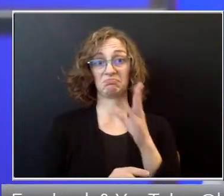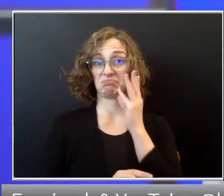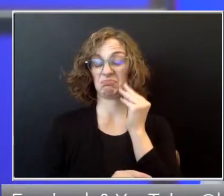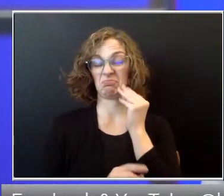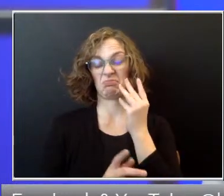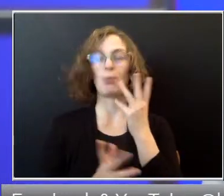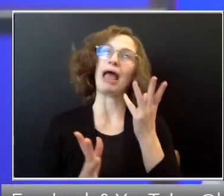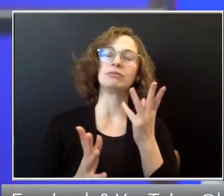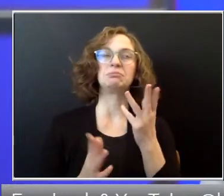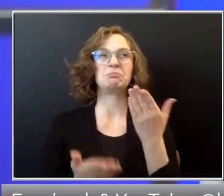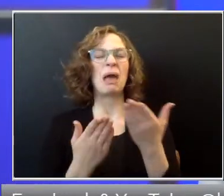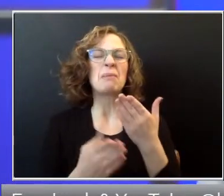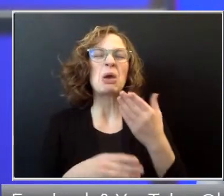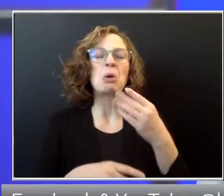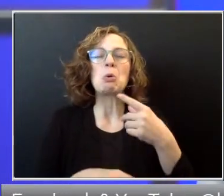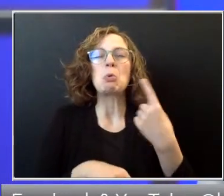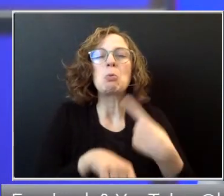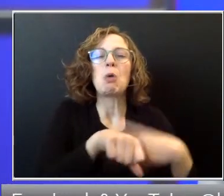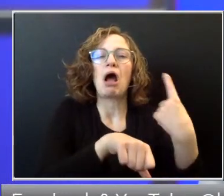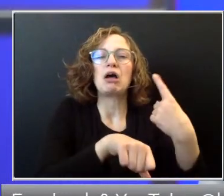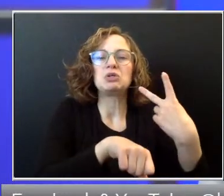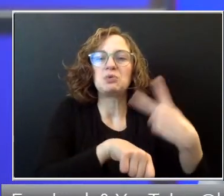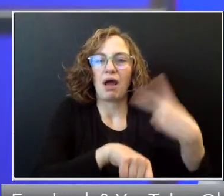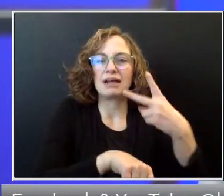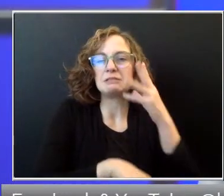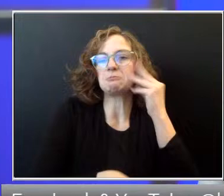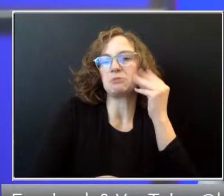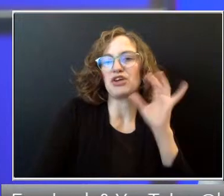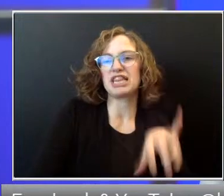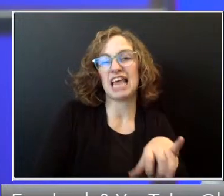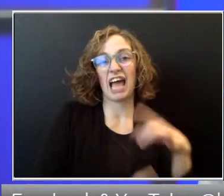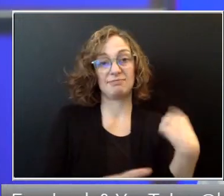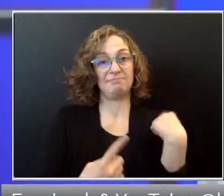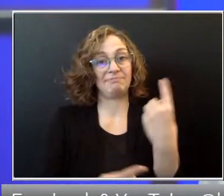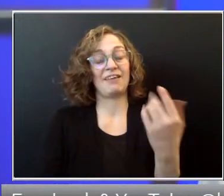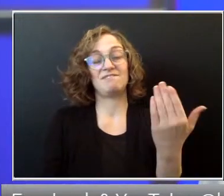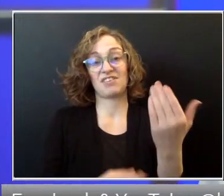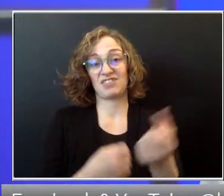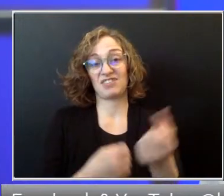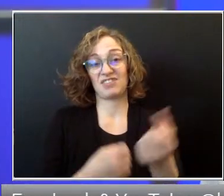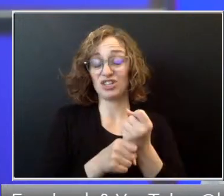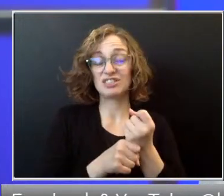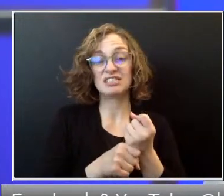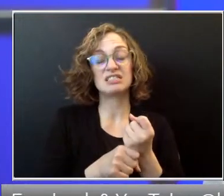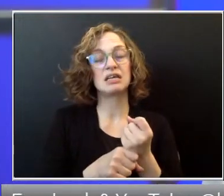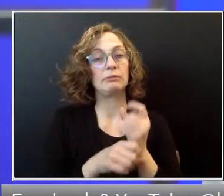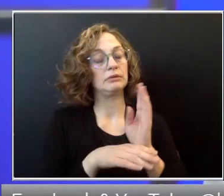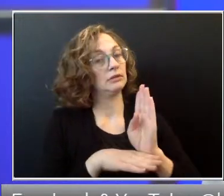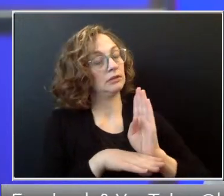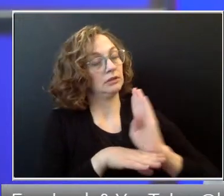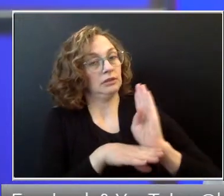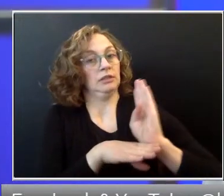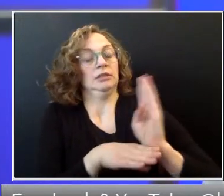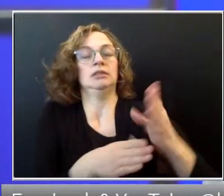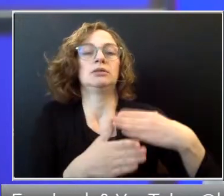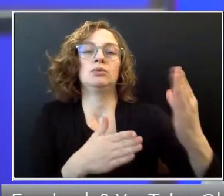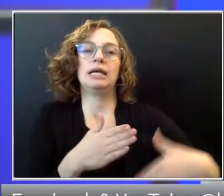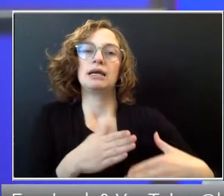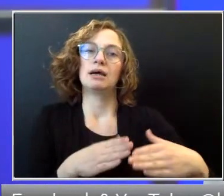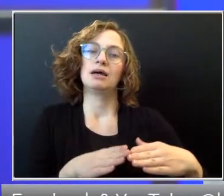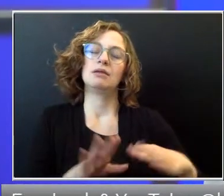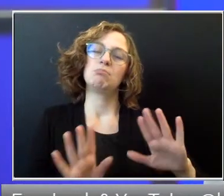15 years of doing this or whatever. So it was a very, very busy weekend. The best part about it all was how the team came together to get everything